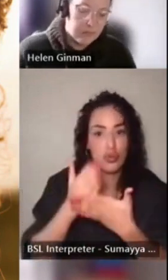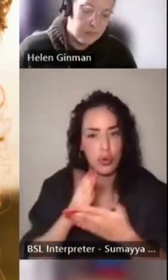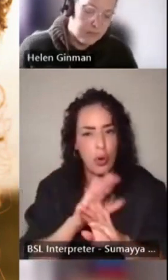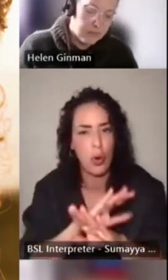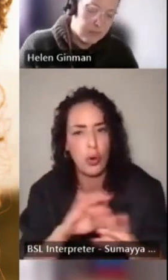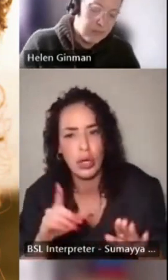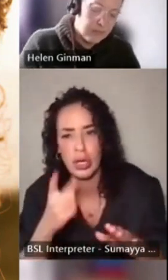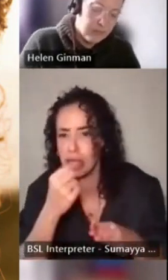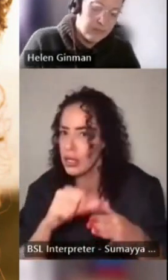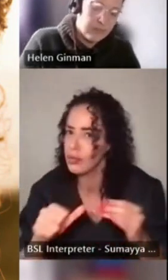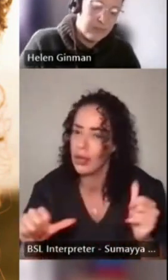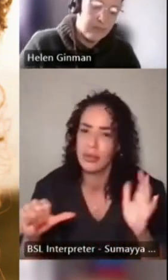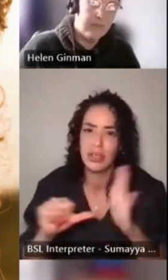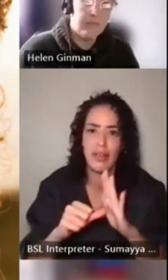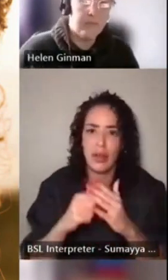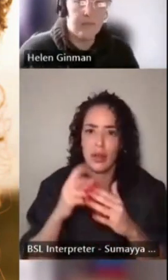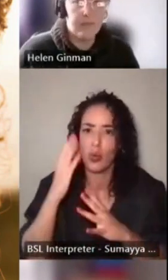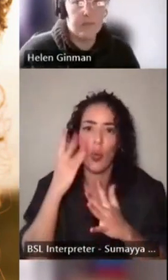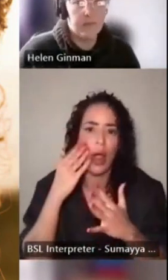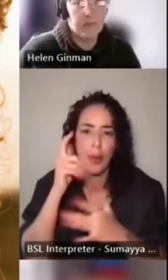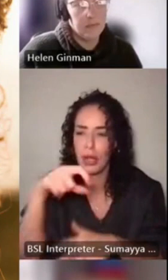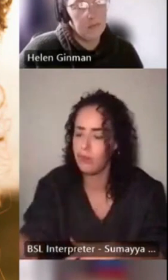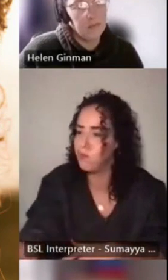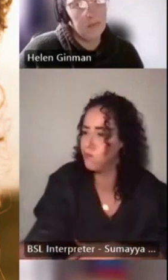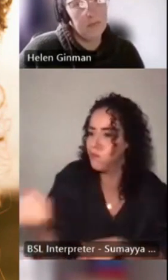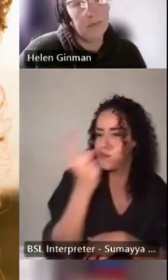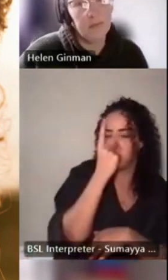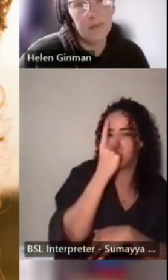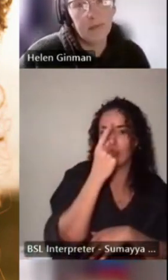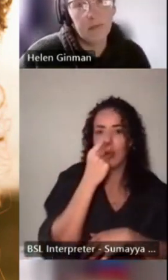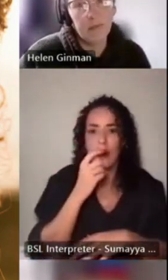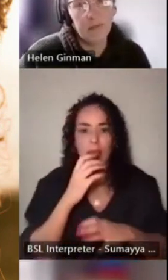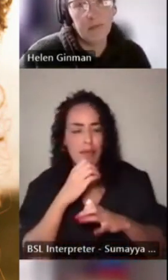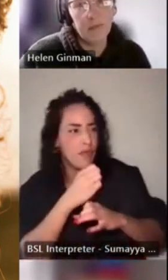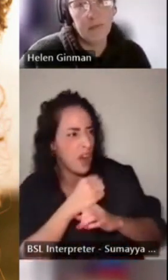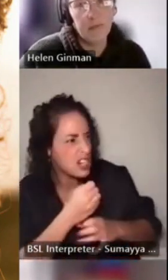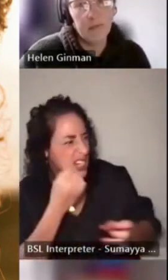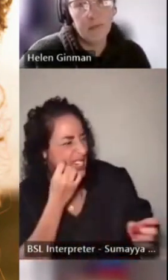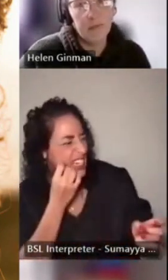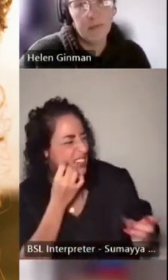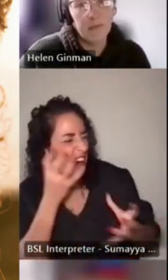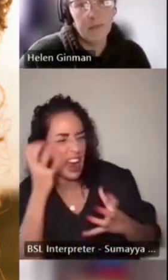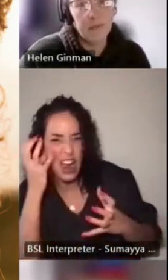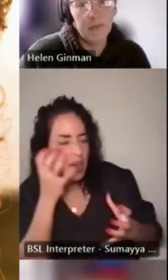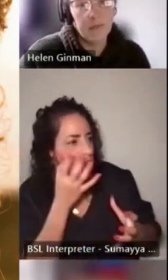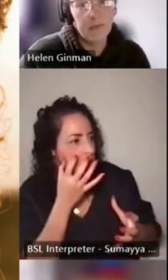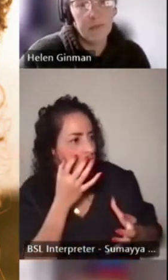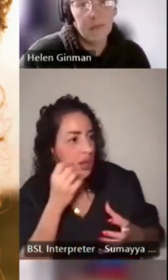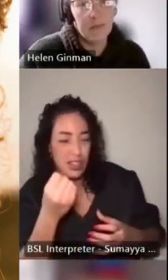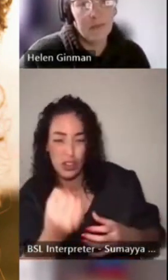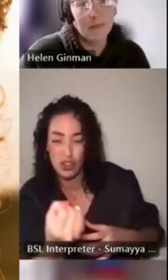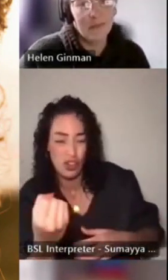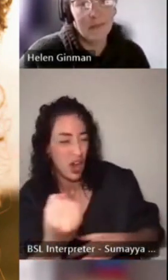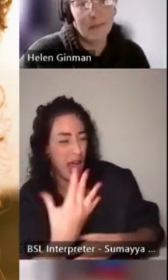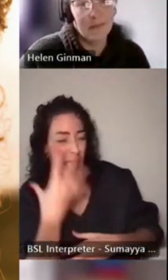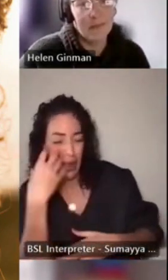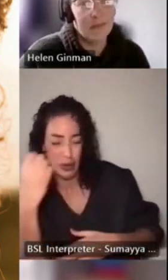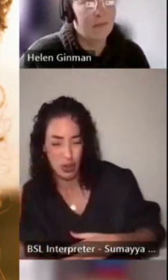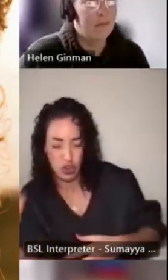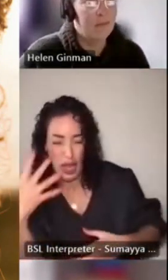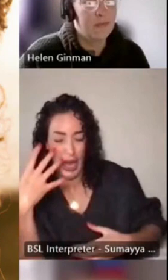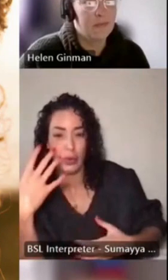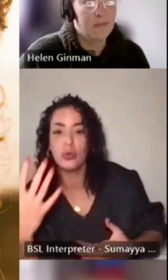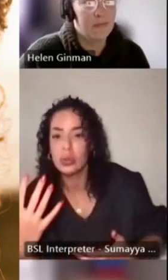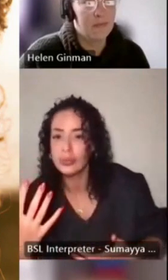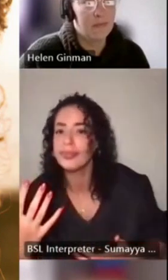comes at us in a very emotional state. Maybe they're very frustrated, they're very angry, and they shout their message